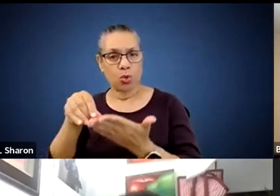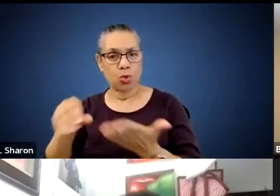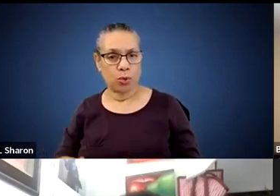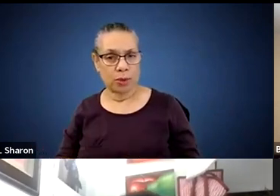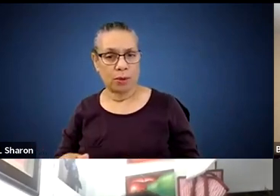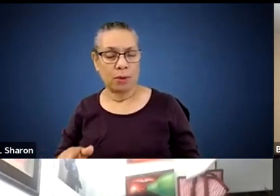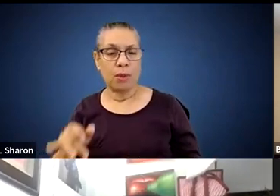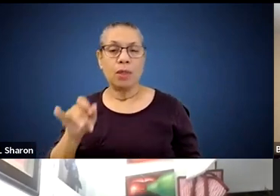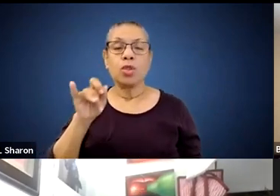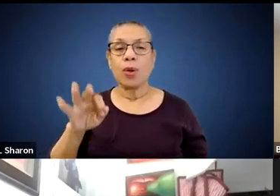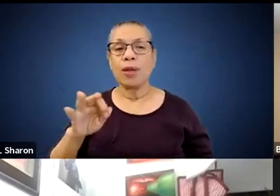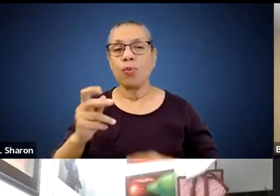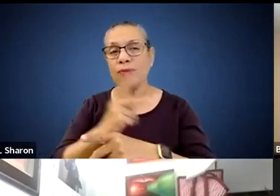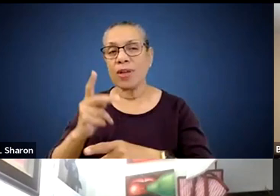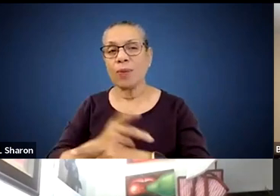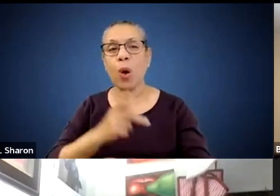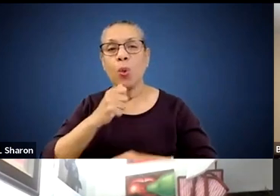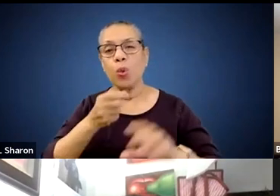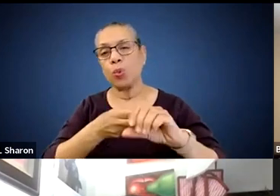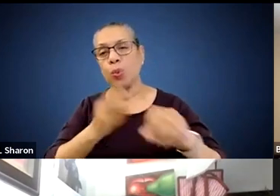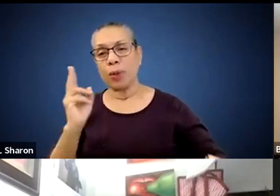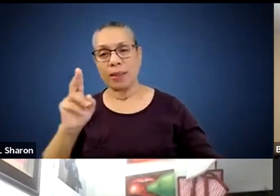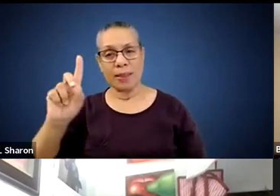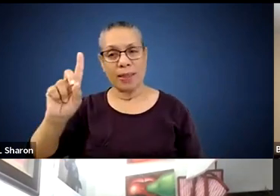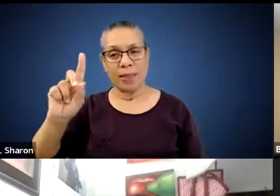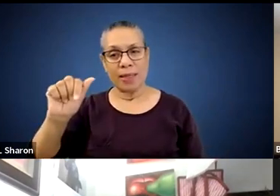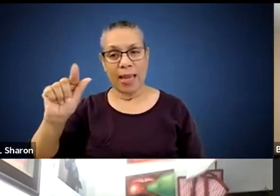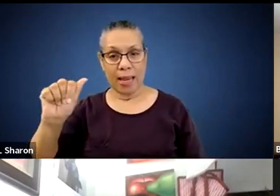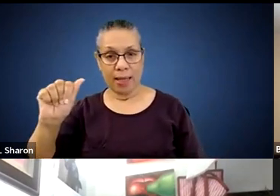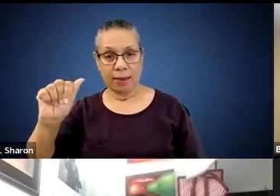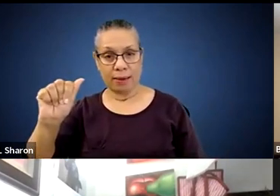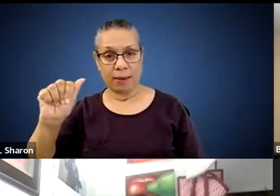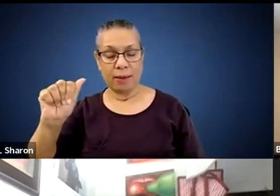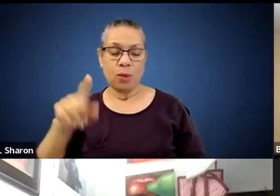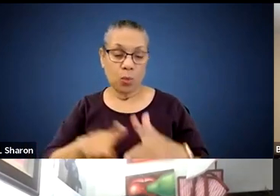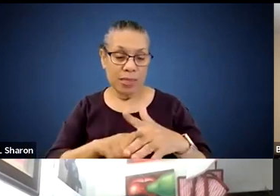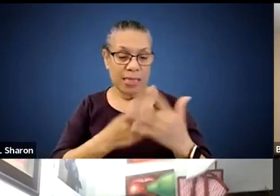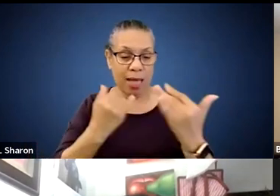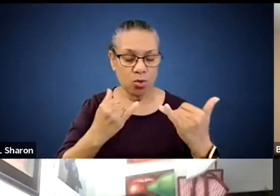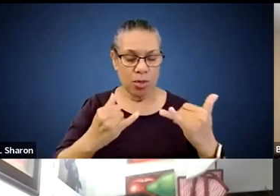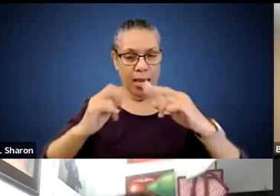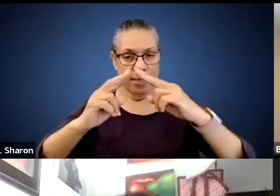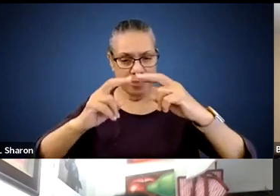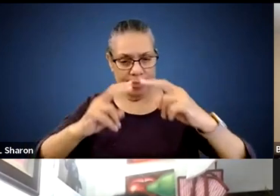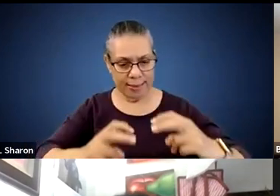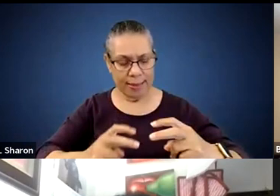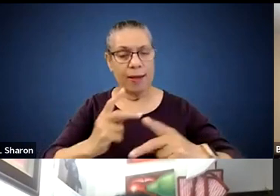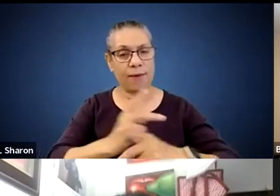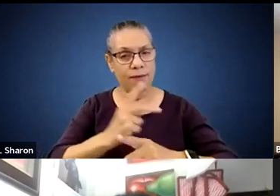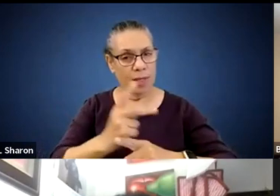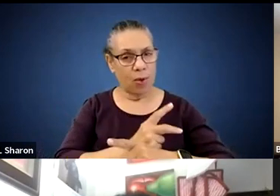pull apart the Dropout data you know which we have um we started with it you know today we're going to be building up